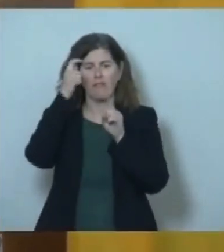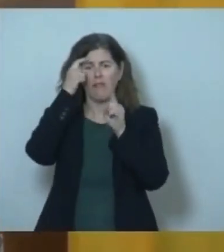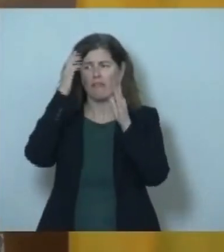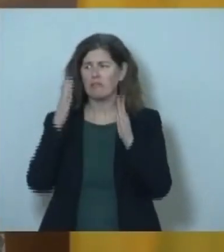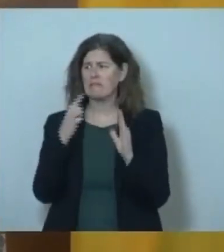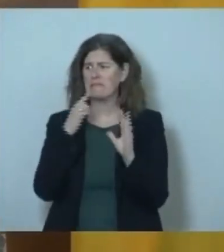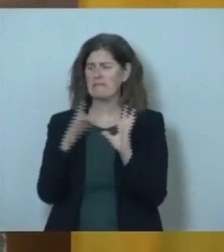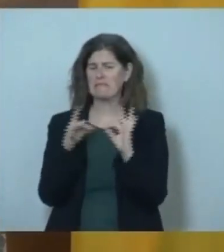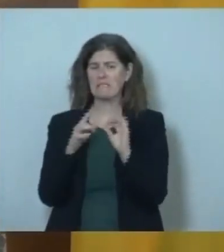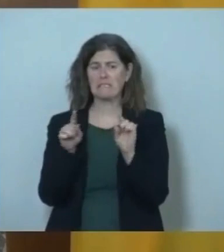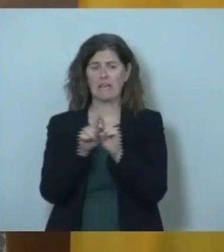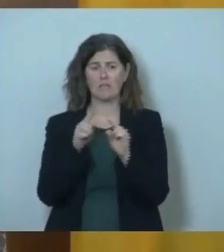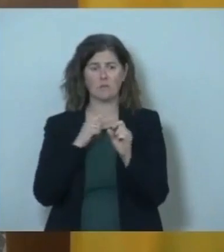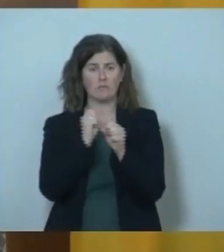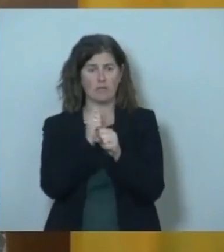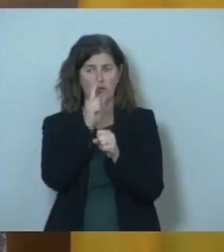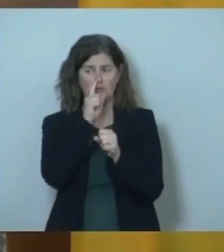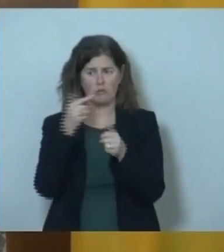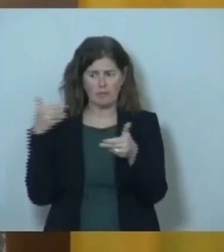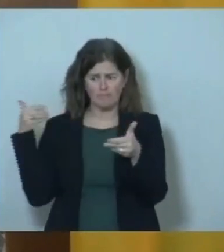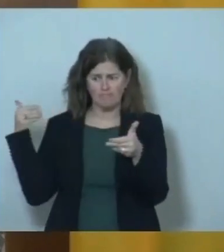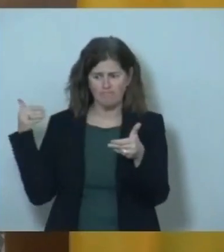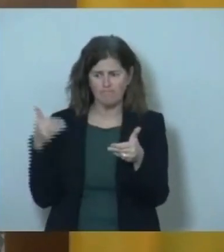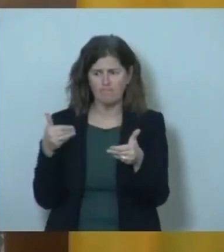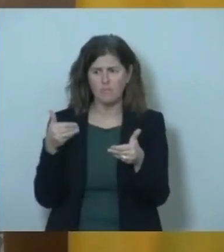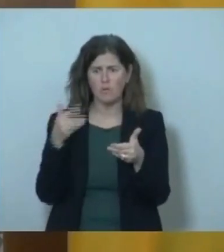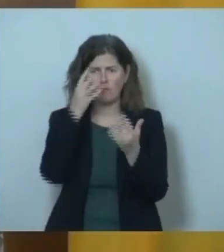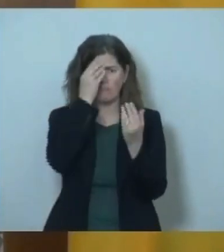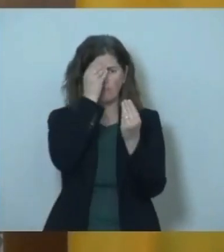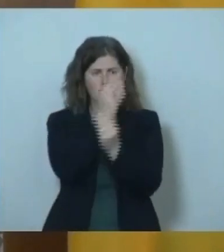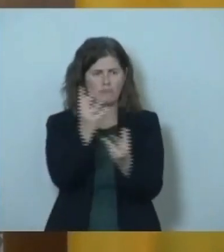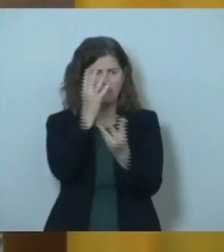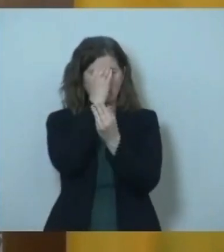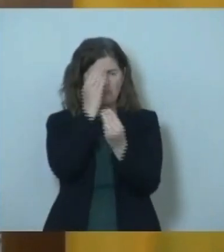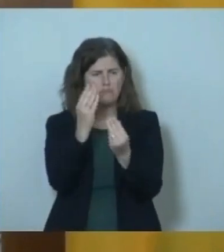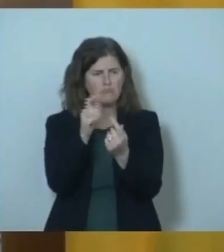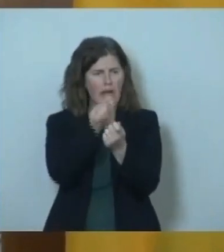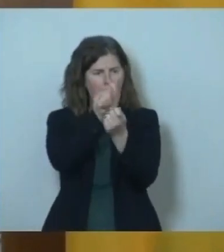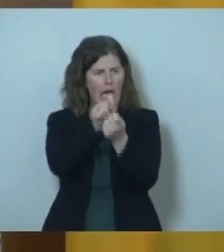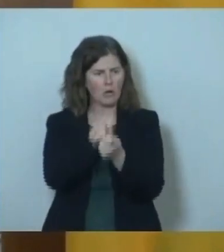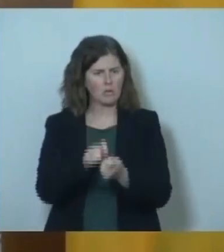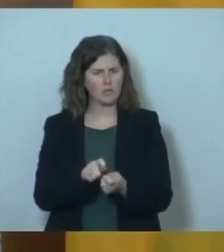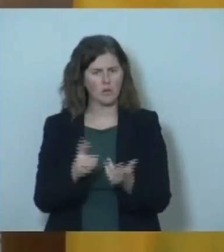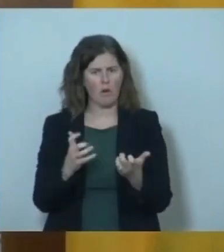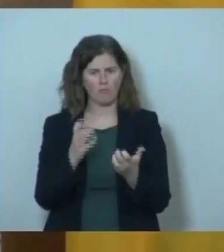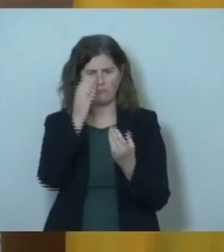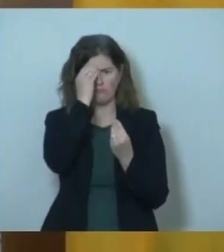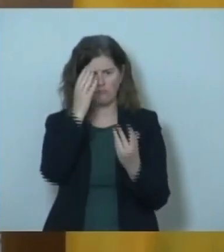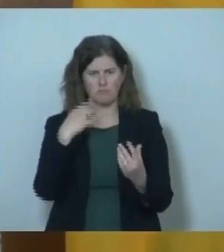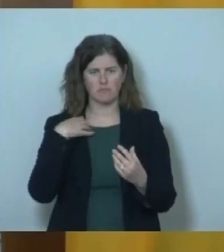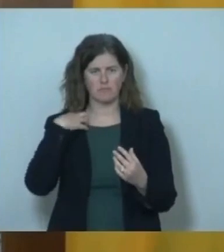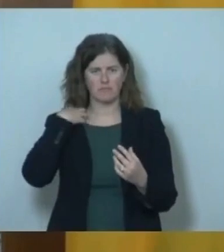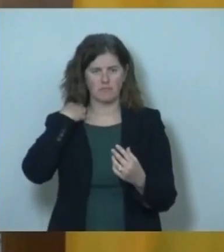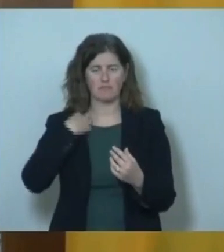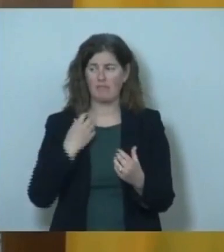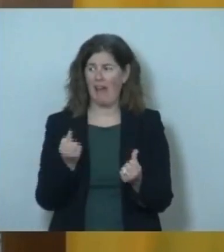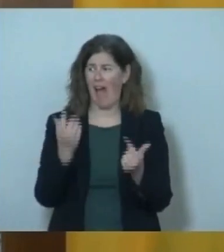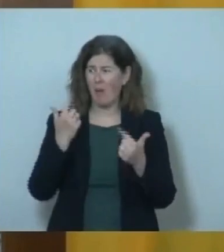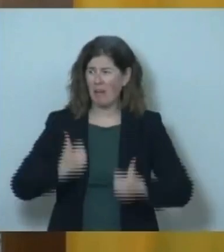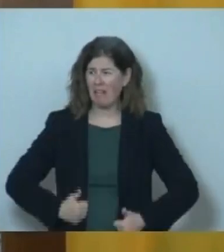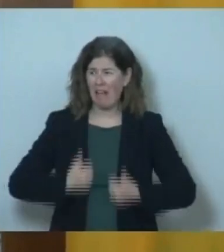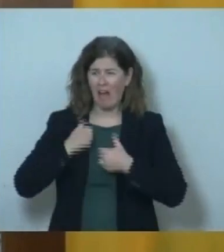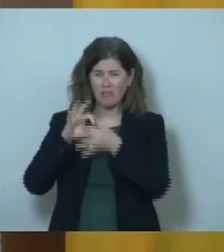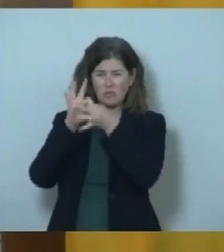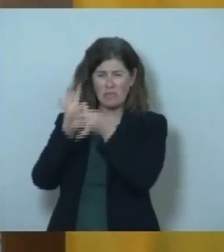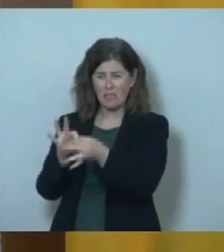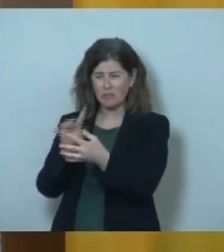we want to make sure that we do report accurately, right? The number of lives lost related to this virus.